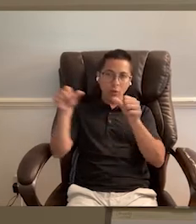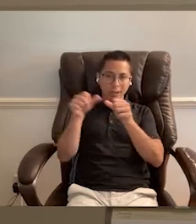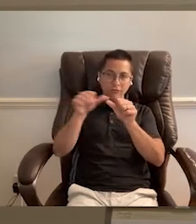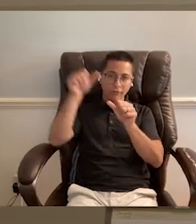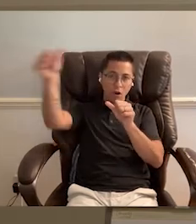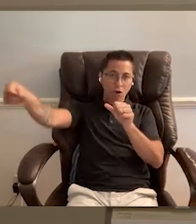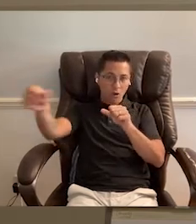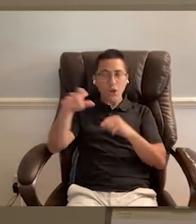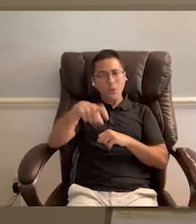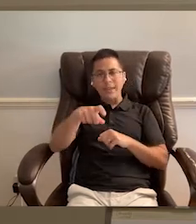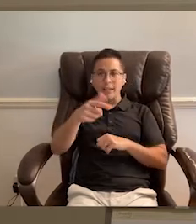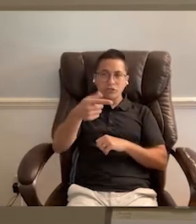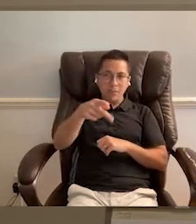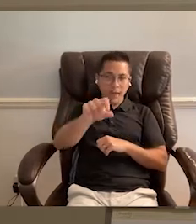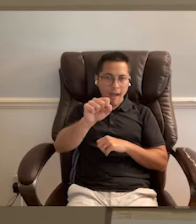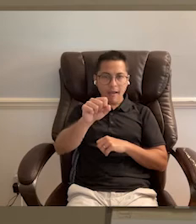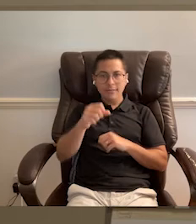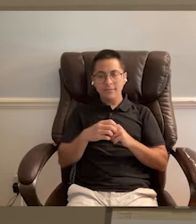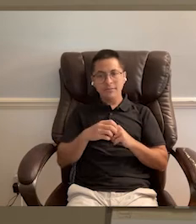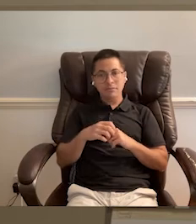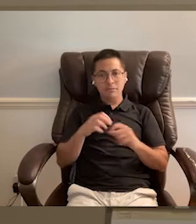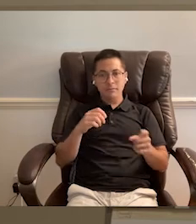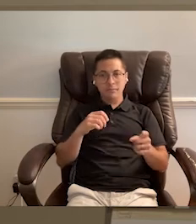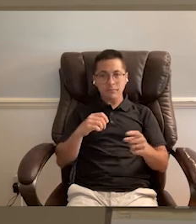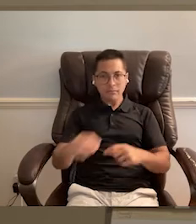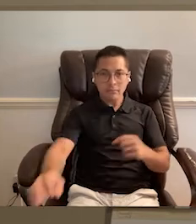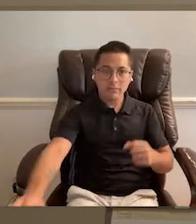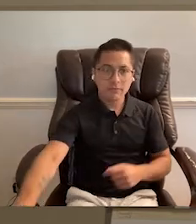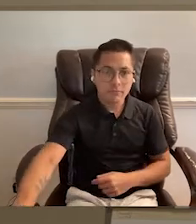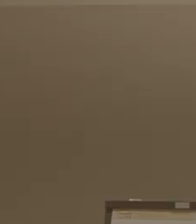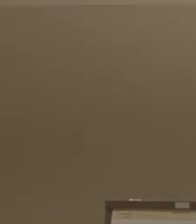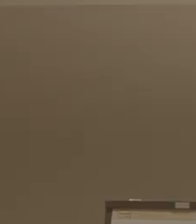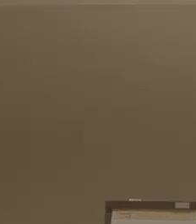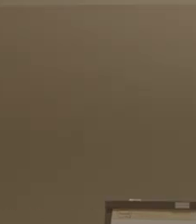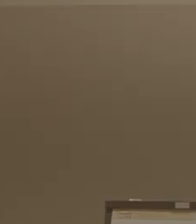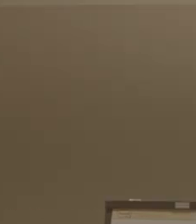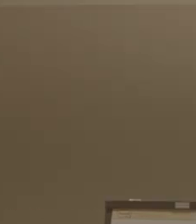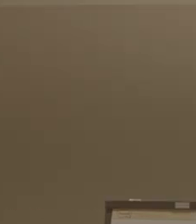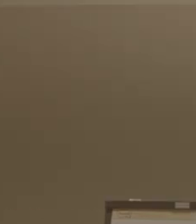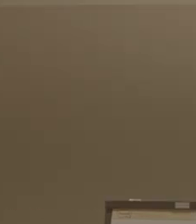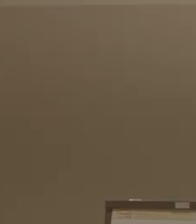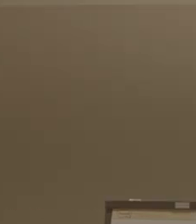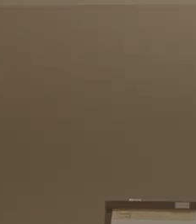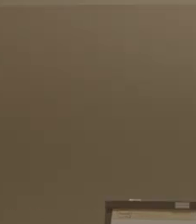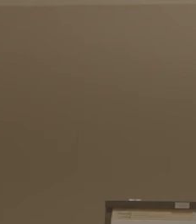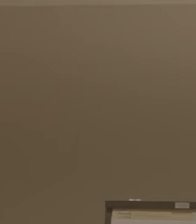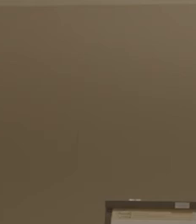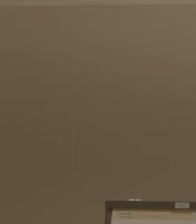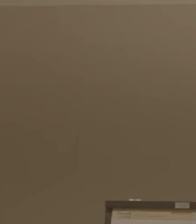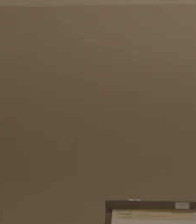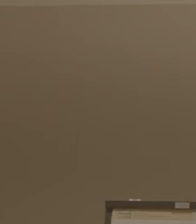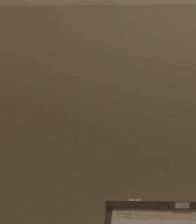arrives. But you got the idea. So, you know, this is very helpful, but, you know, we found a problem with this. There's no problem here, but